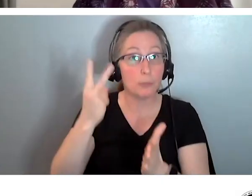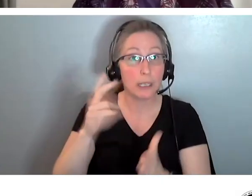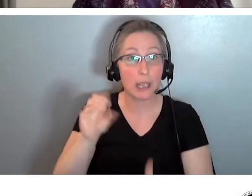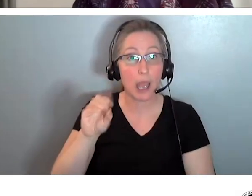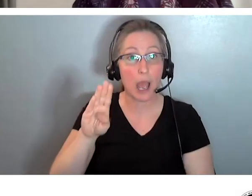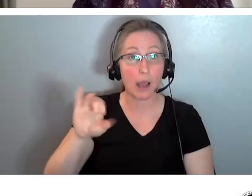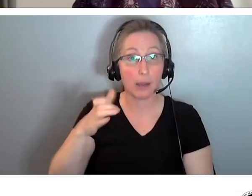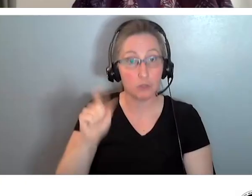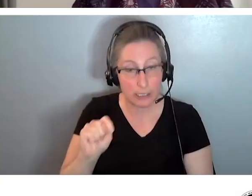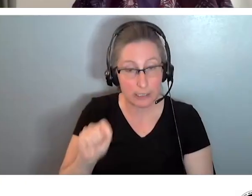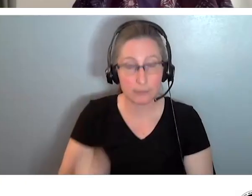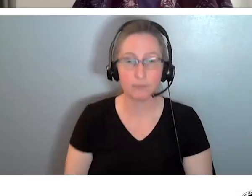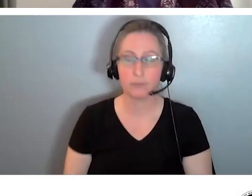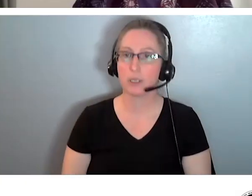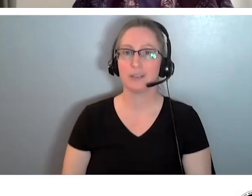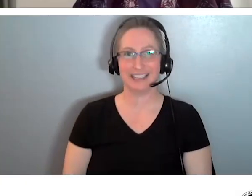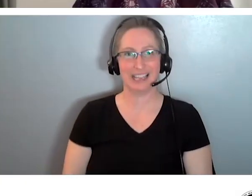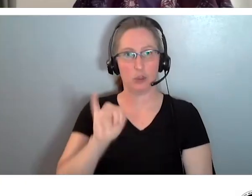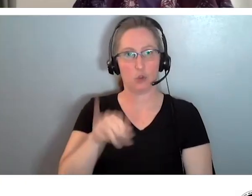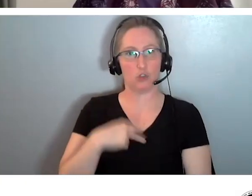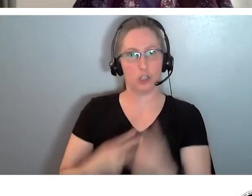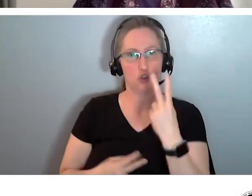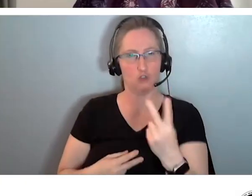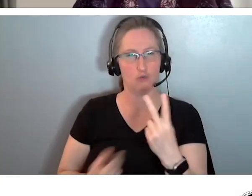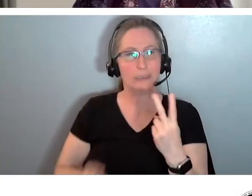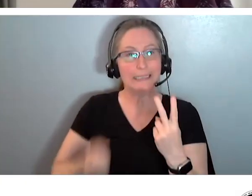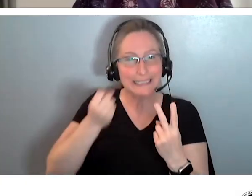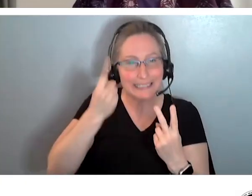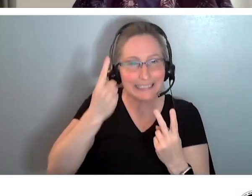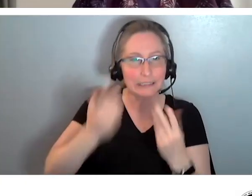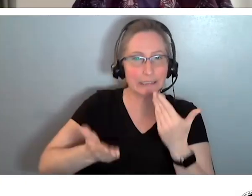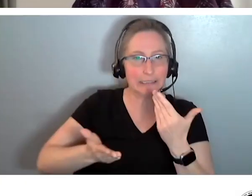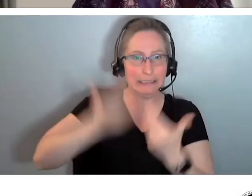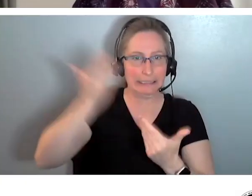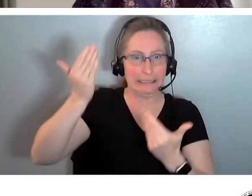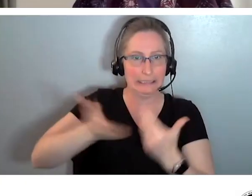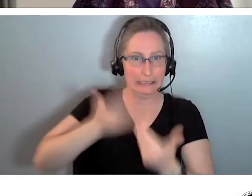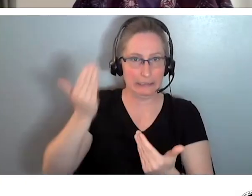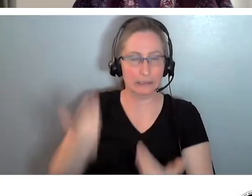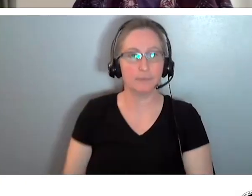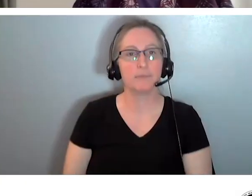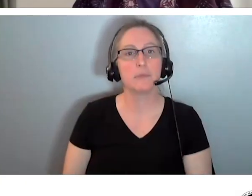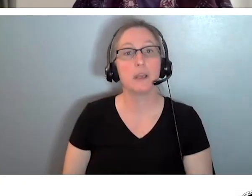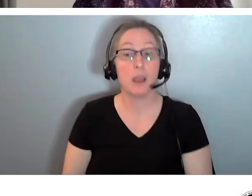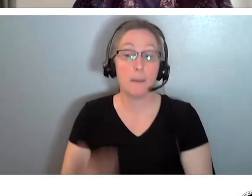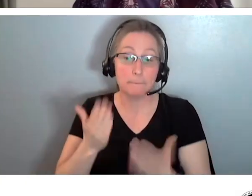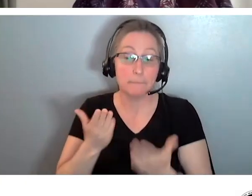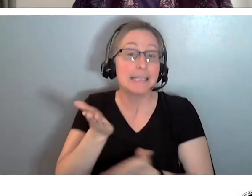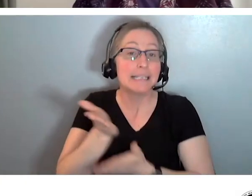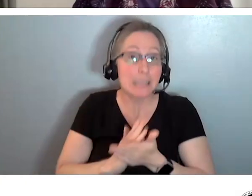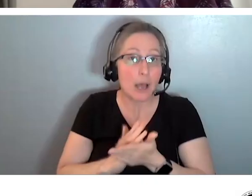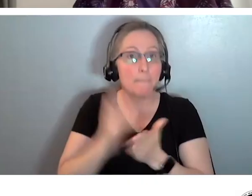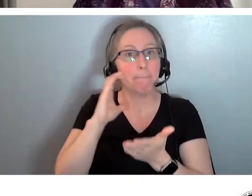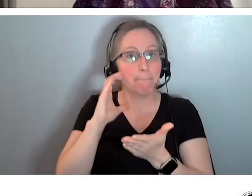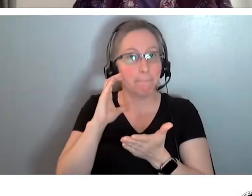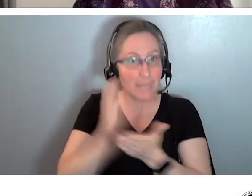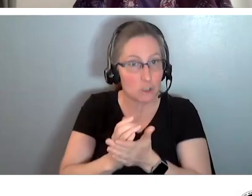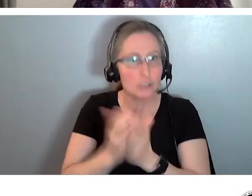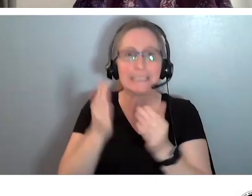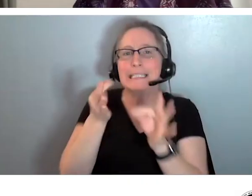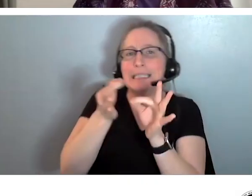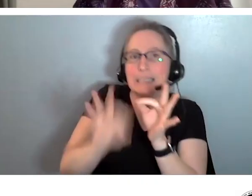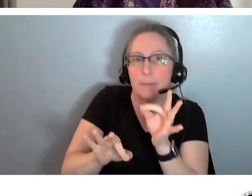object. Those would be the easiest to understand. And some simple pictures are